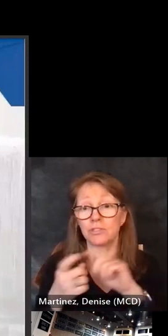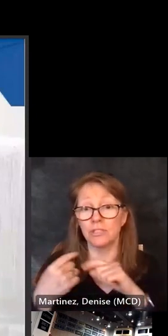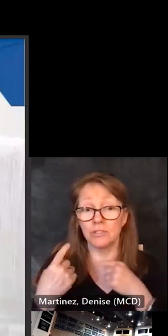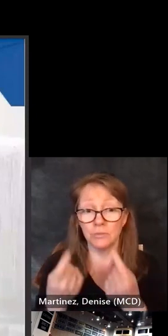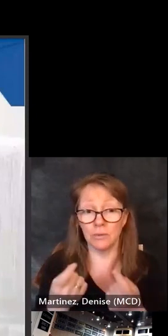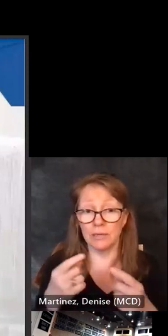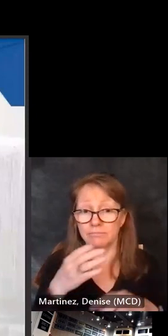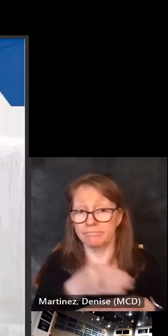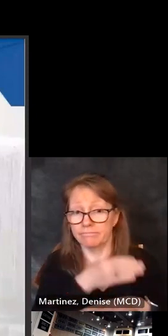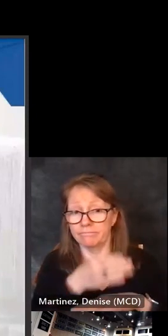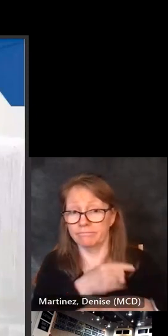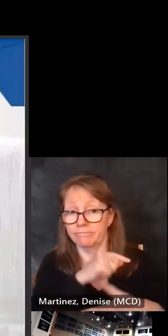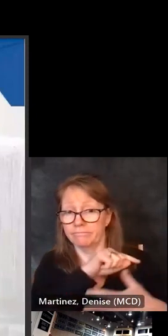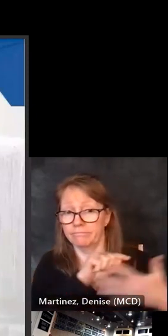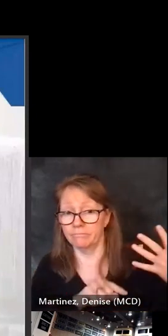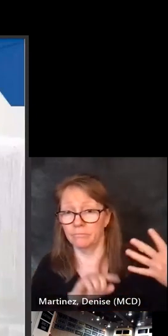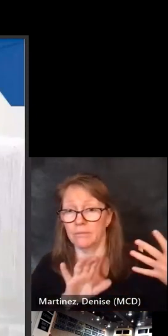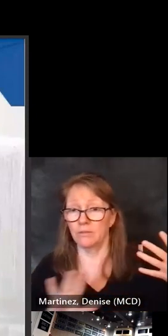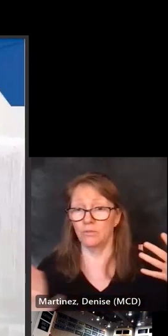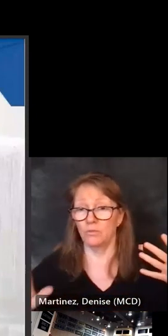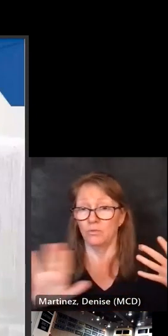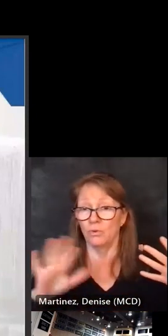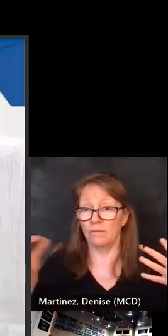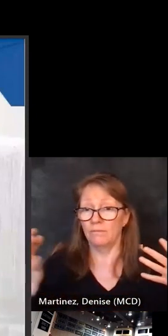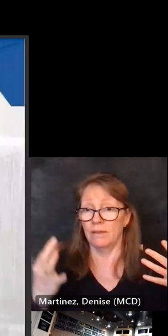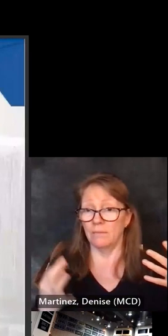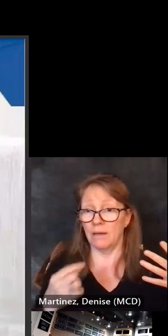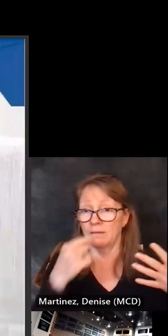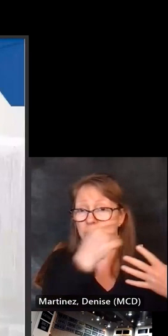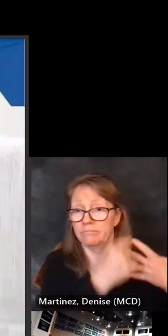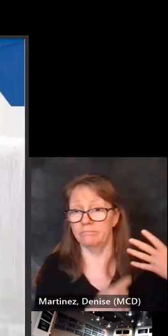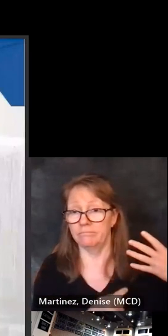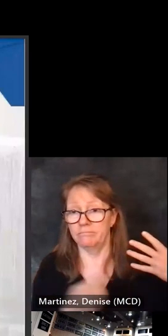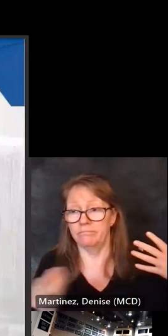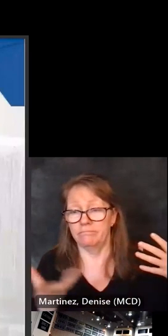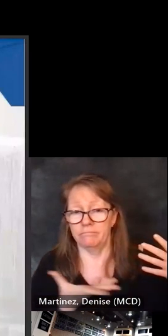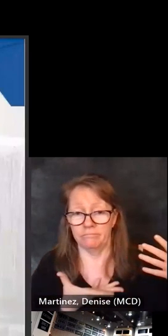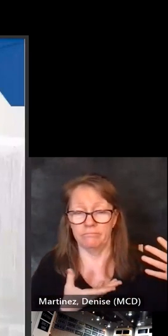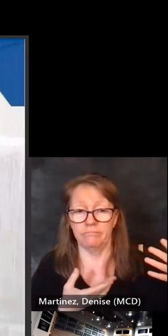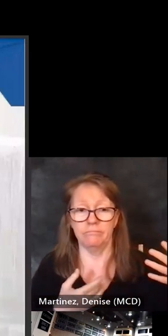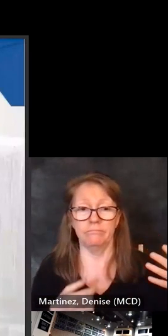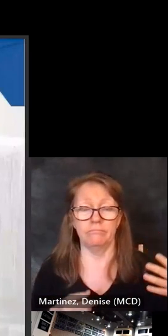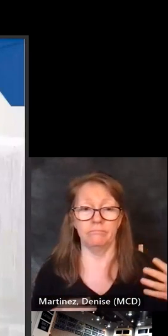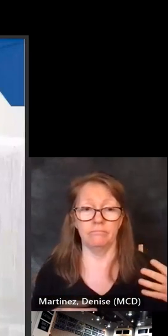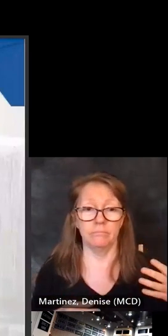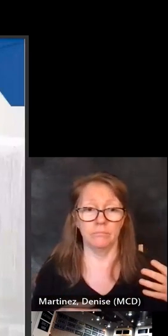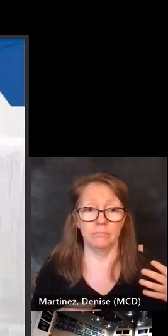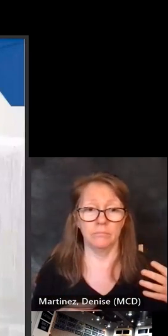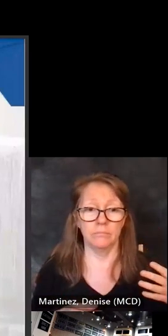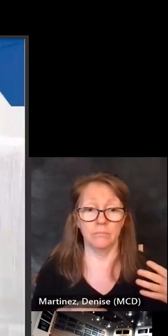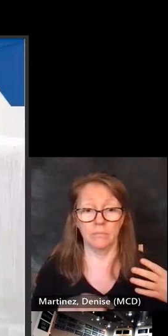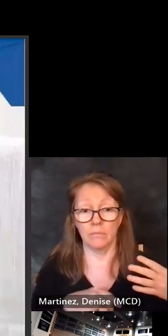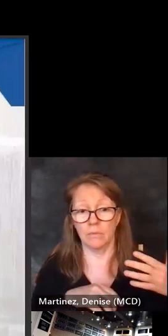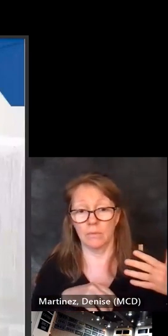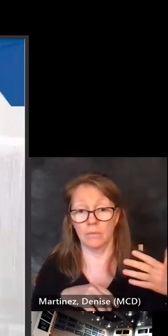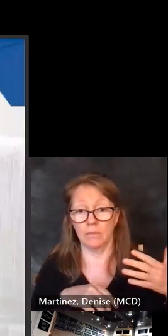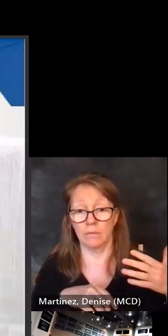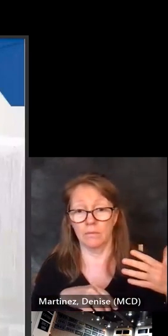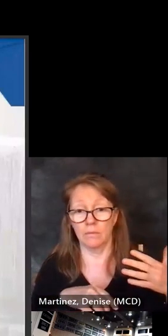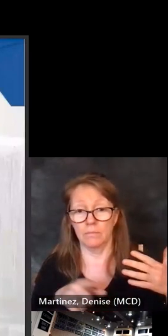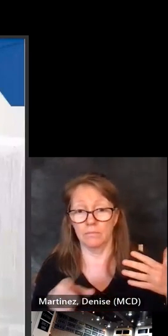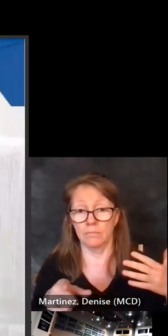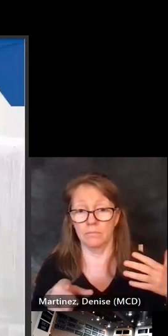so far. So we, as I noted, illustrated in this image on the bottom here, we've reduced the height of